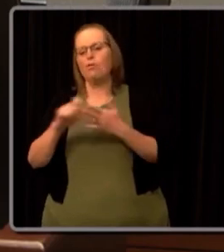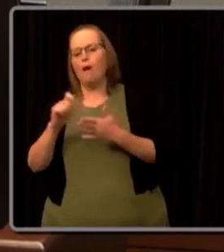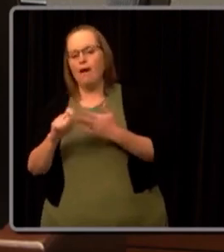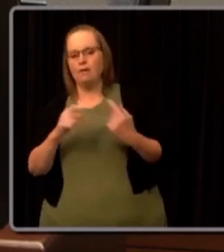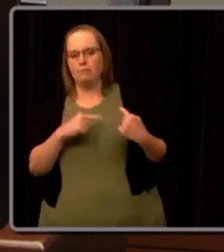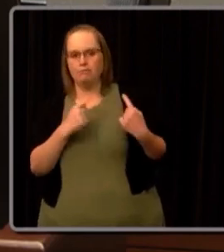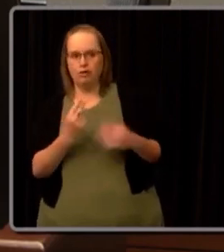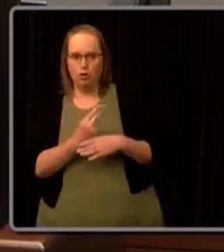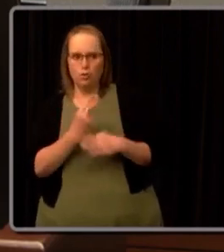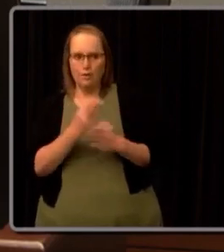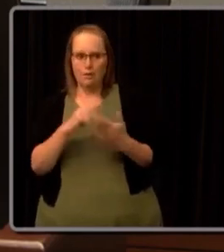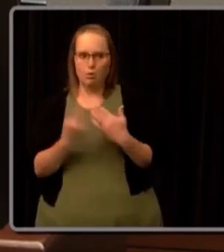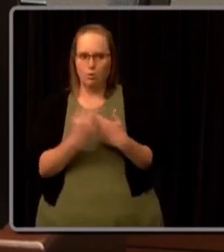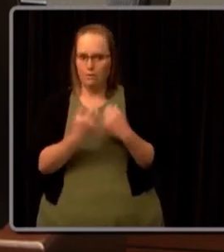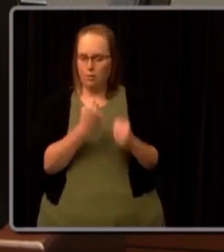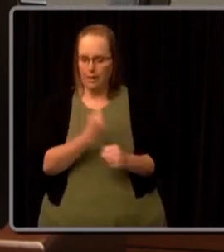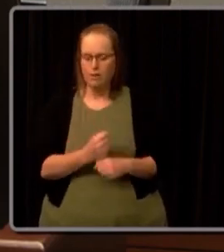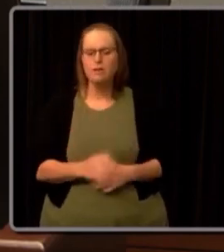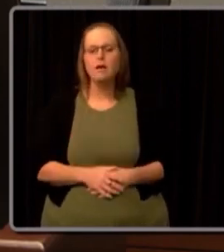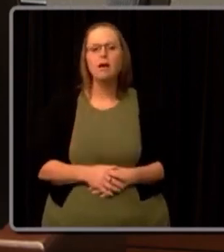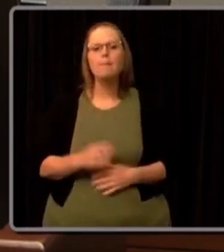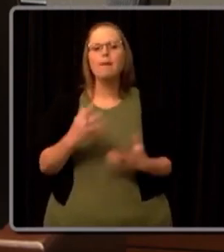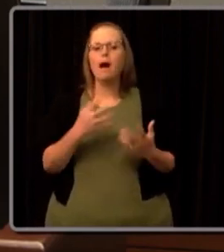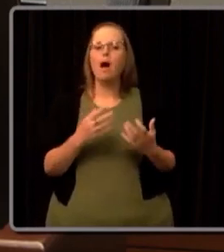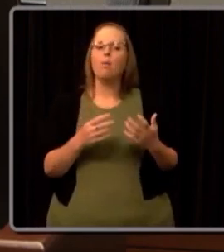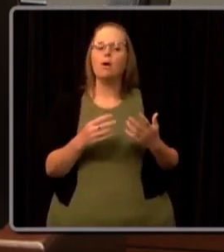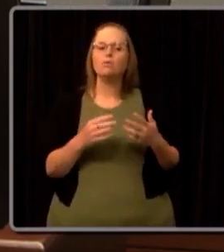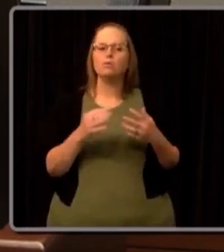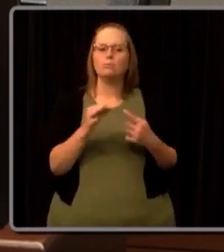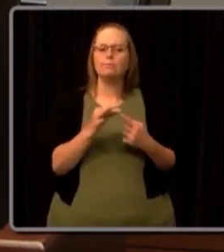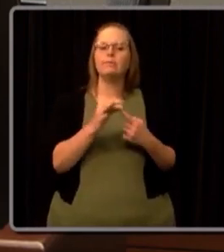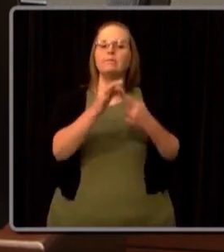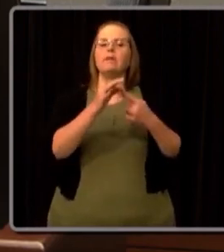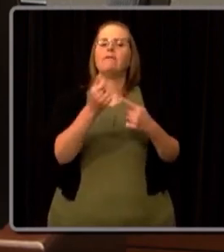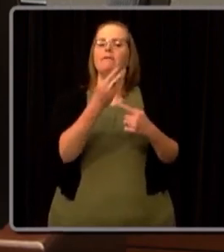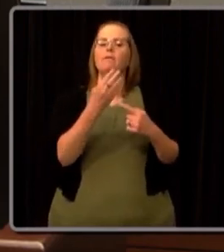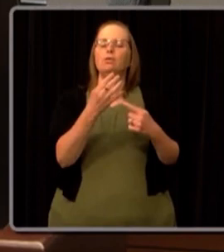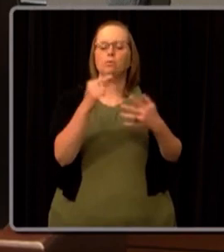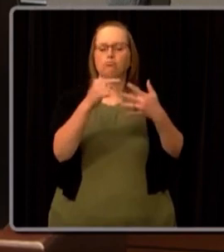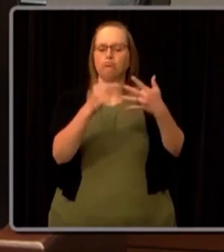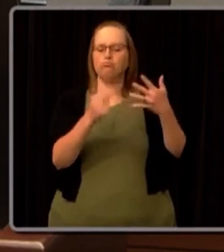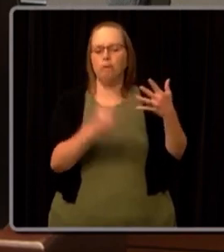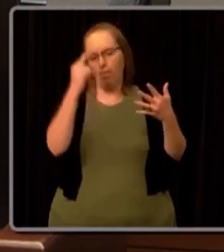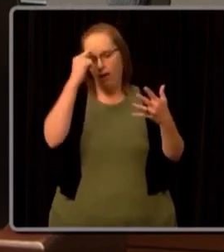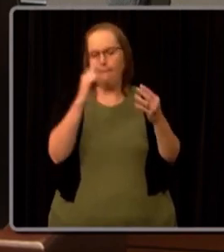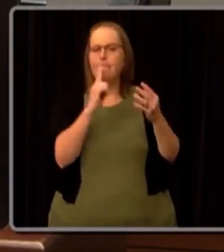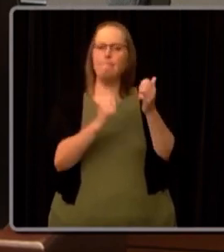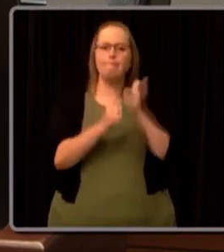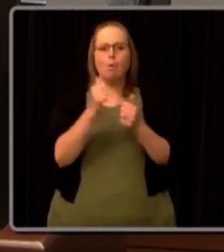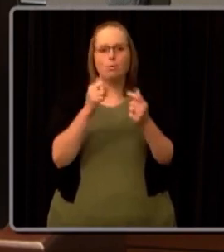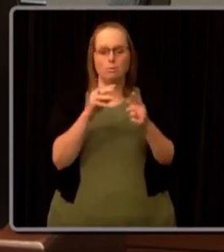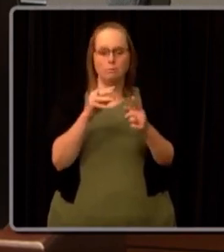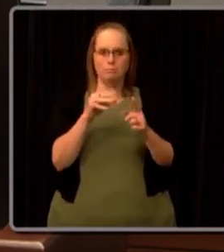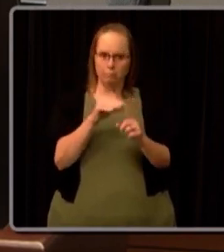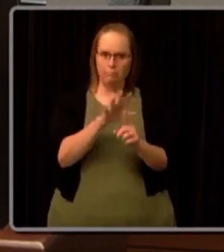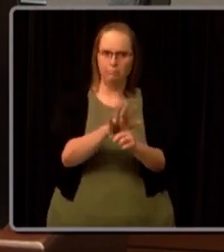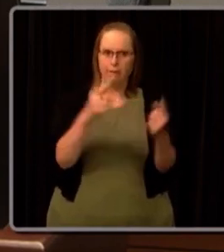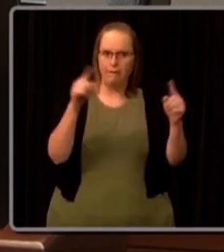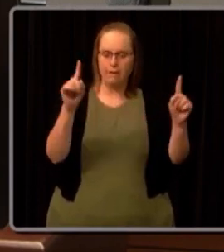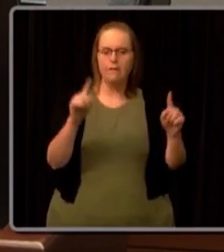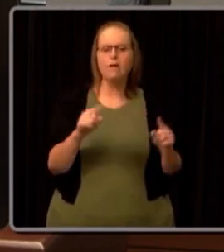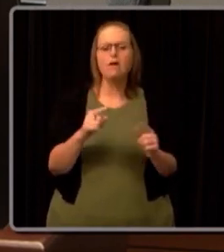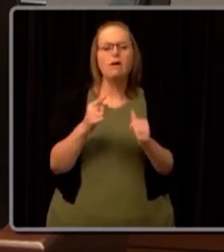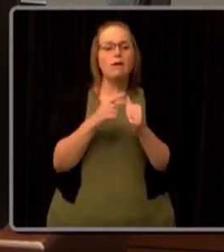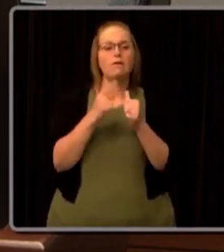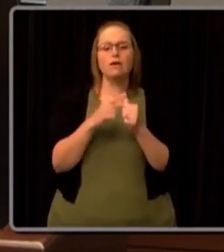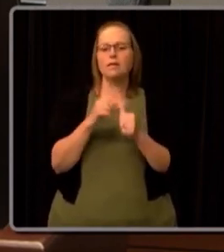last 3 years. I'd like to highlight a couple of the components of the program that I have found most effective. The first is the mini lessons. I found them to be